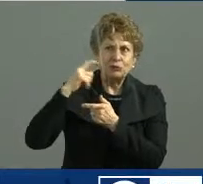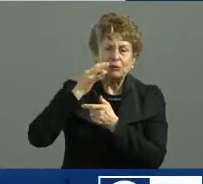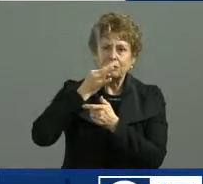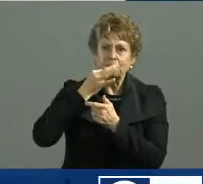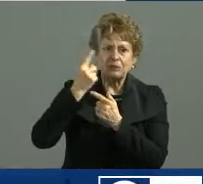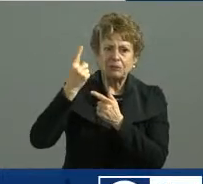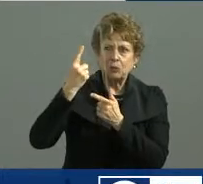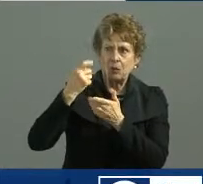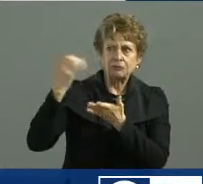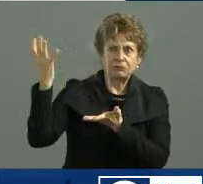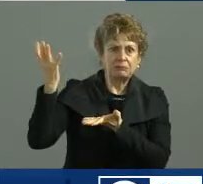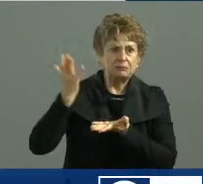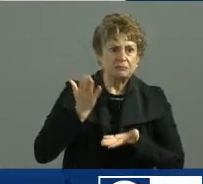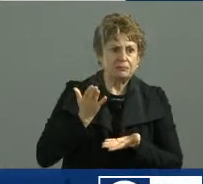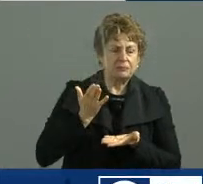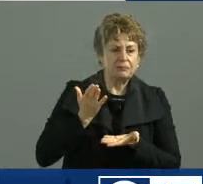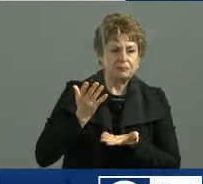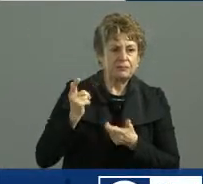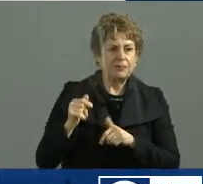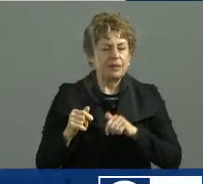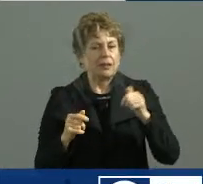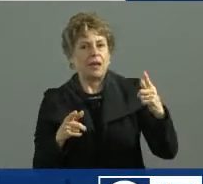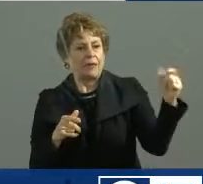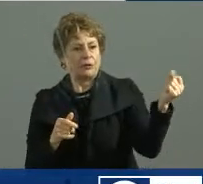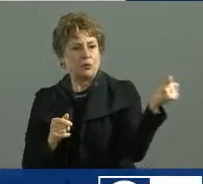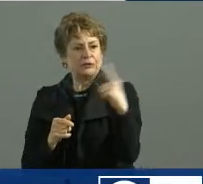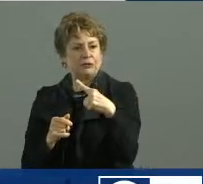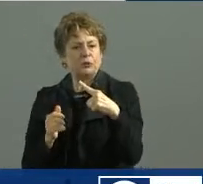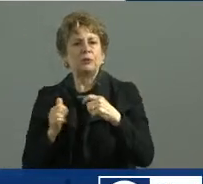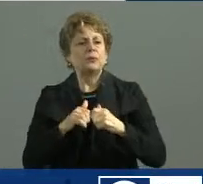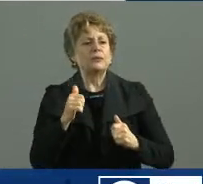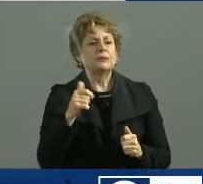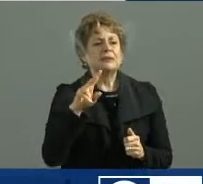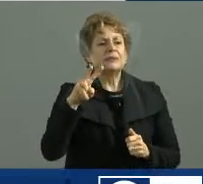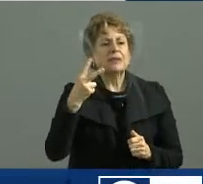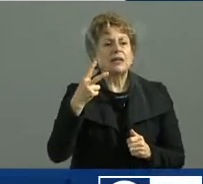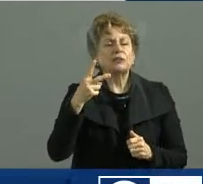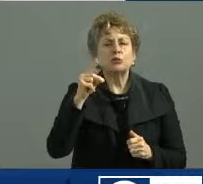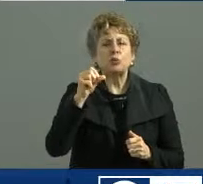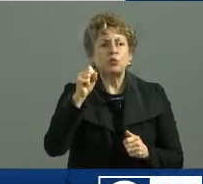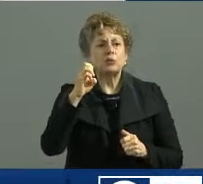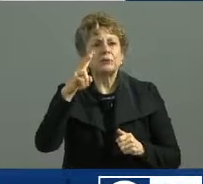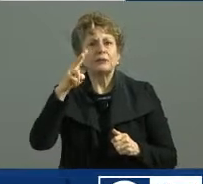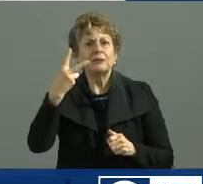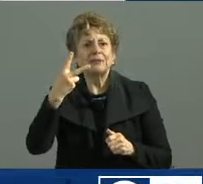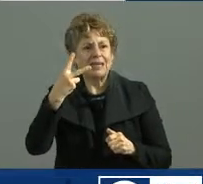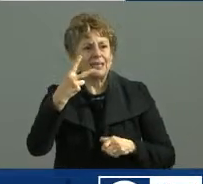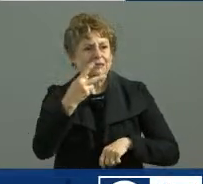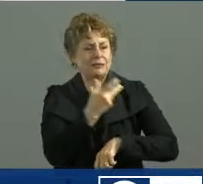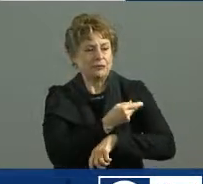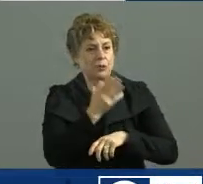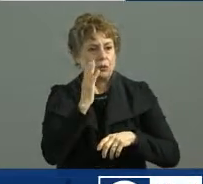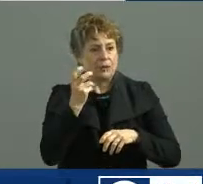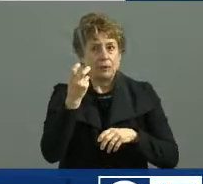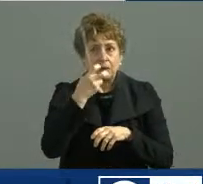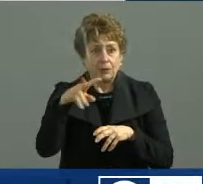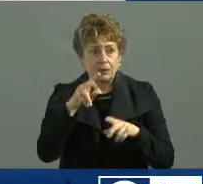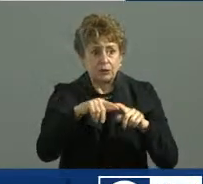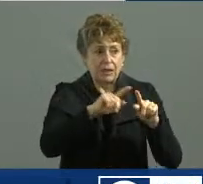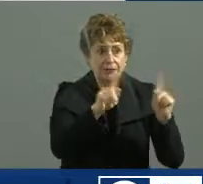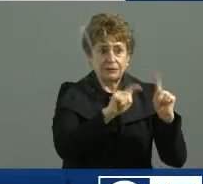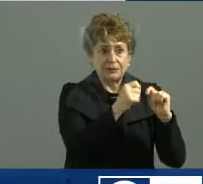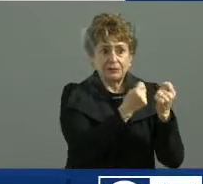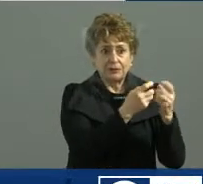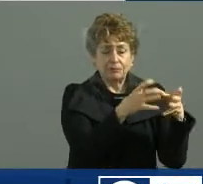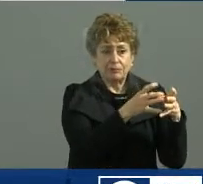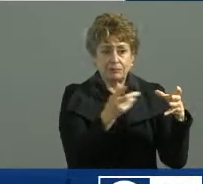the issue of the second dose one of the questions the transition put to you? Do you recall? I don't recall that one being. It was more about